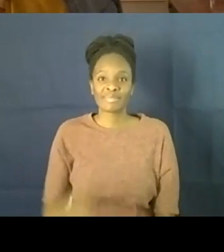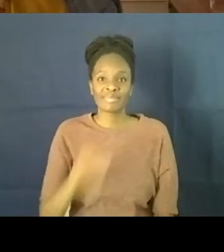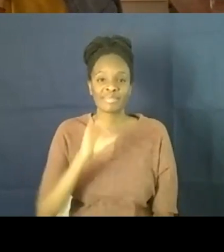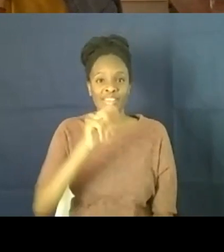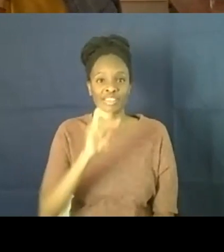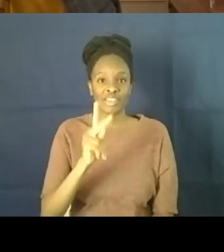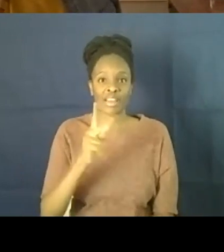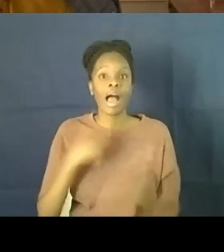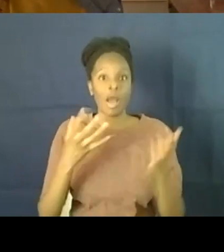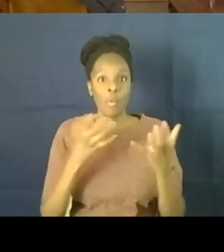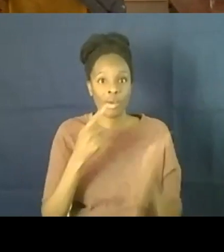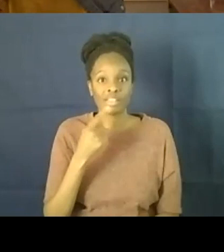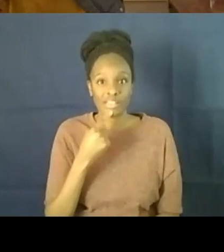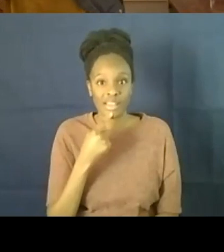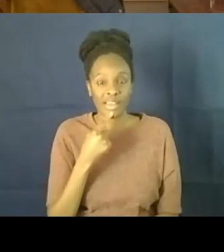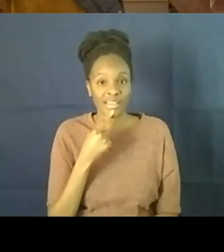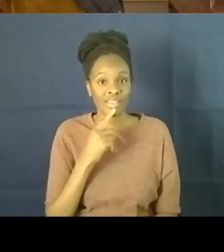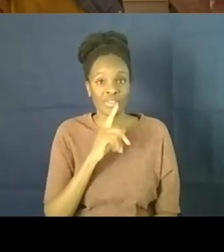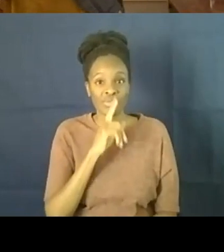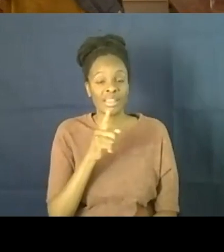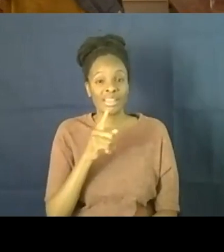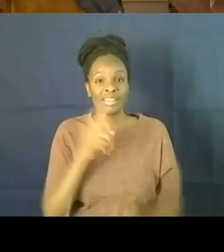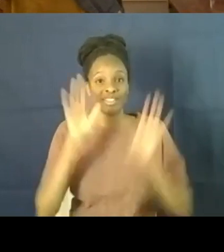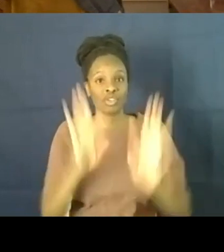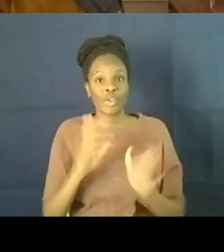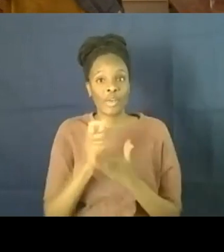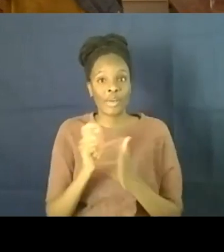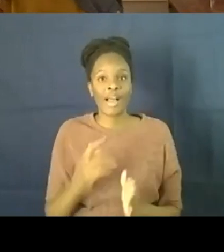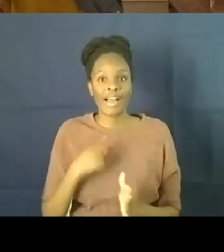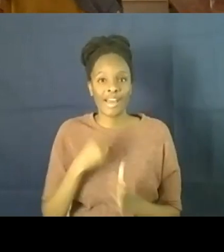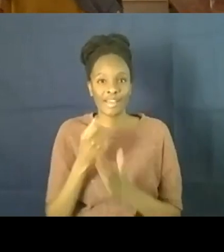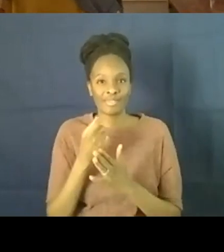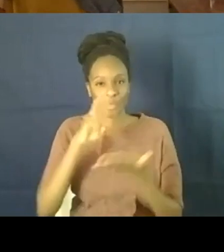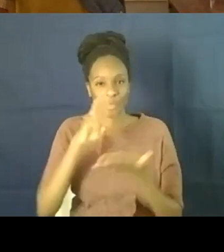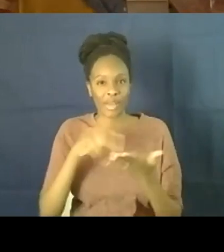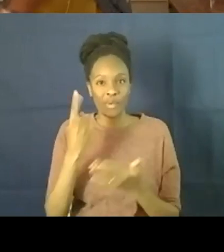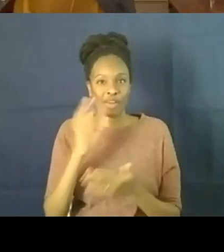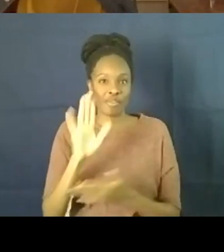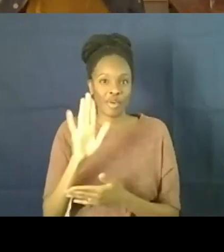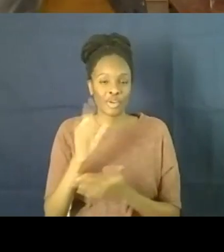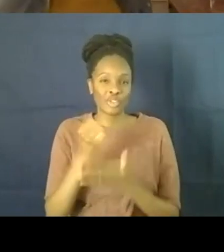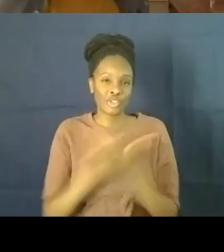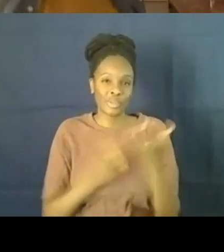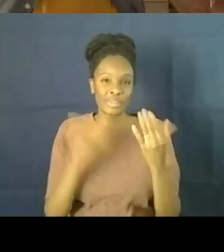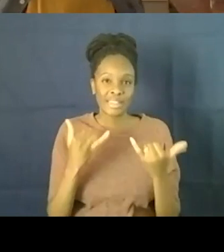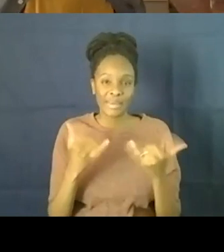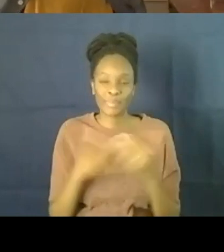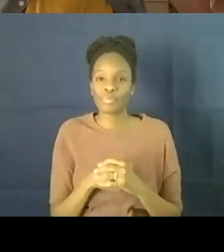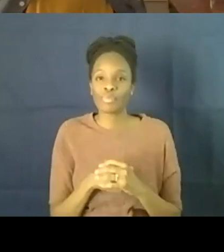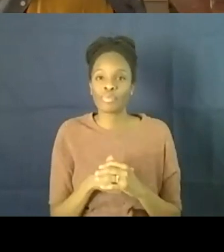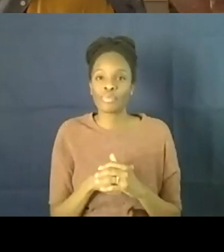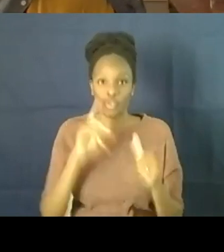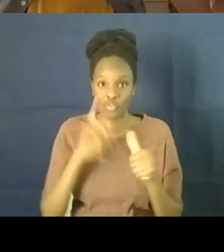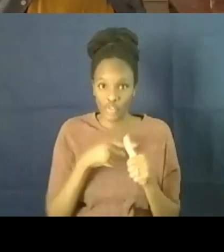L. Burke is a great writer. I actually just read one of her scripts today. The girl who asked this question. So first off,